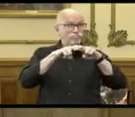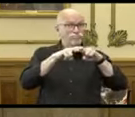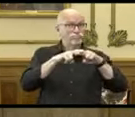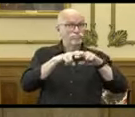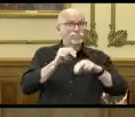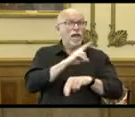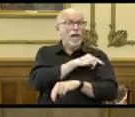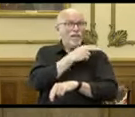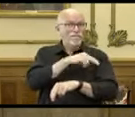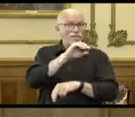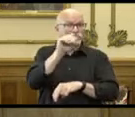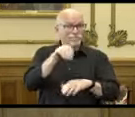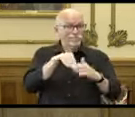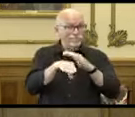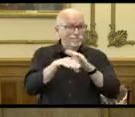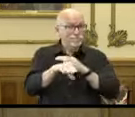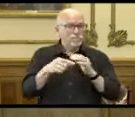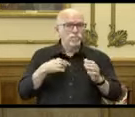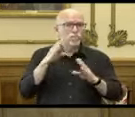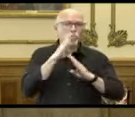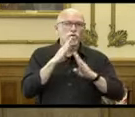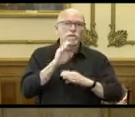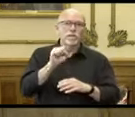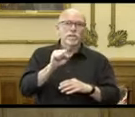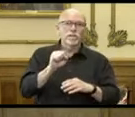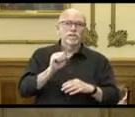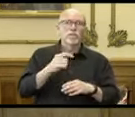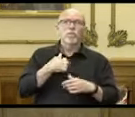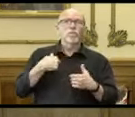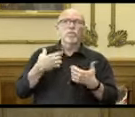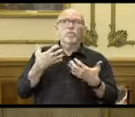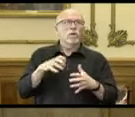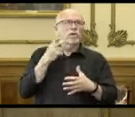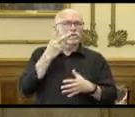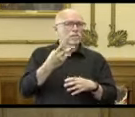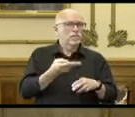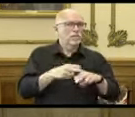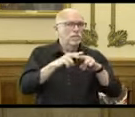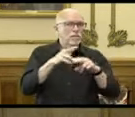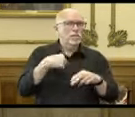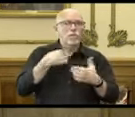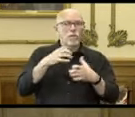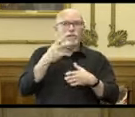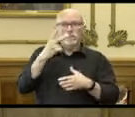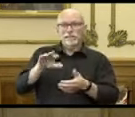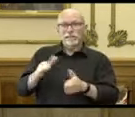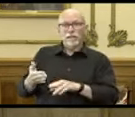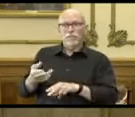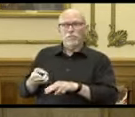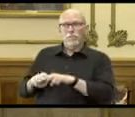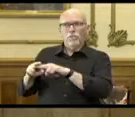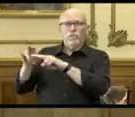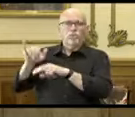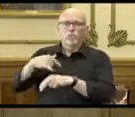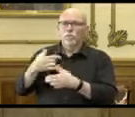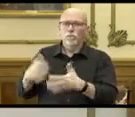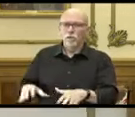the hospitalizations, it is a worry. That's the last thing any of us would want to see, is those number of deaths start to go back up